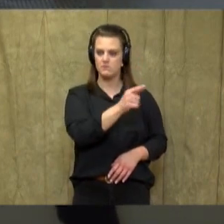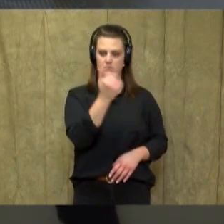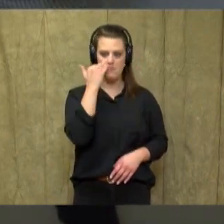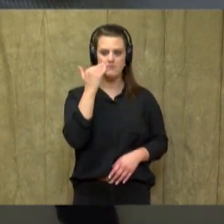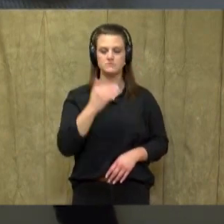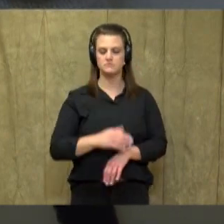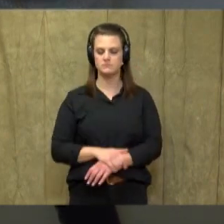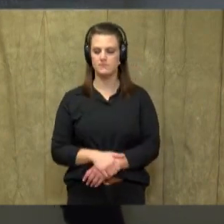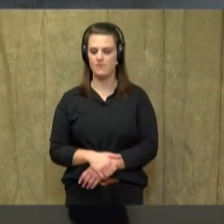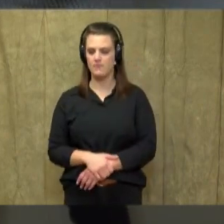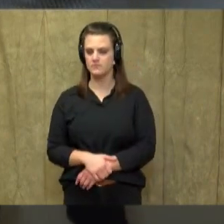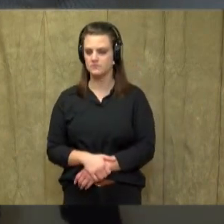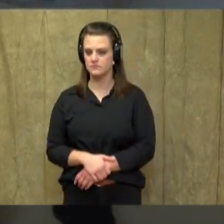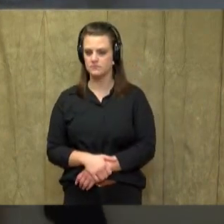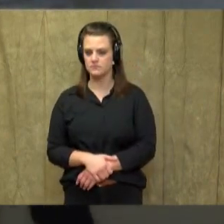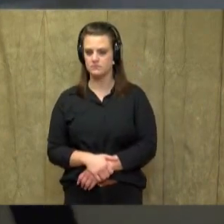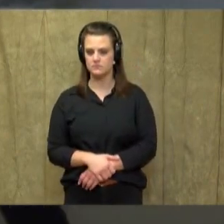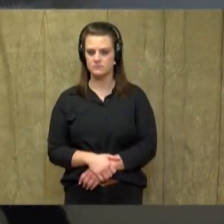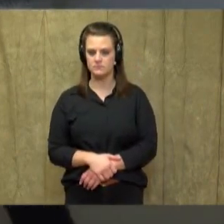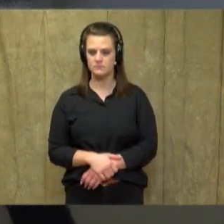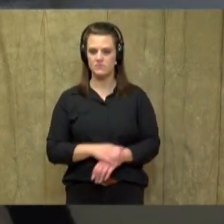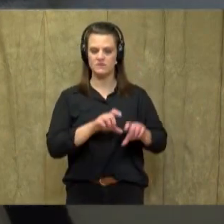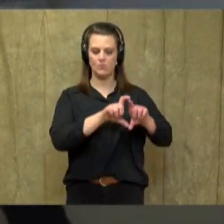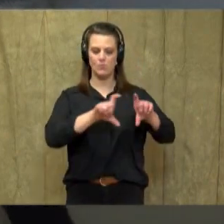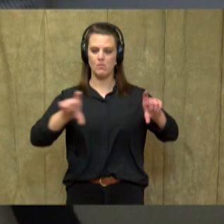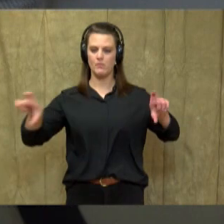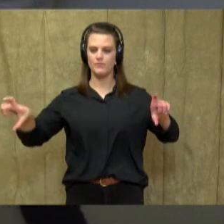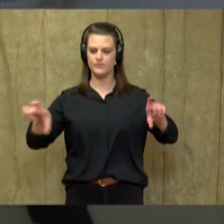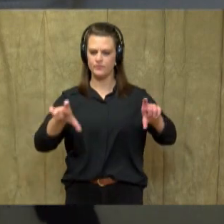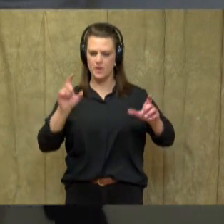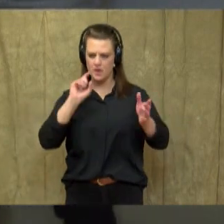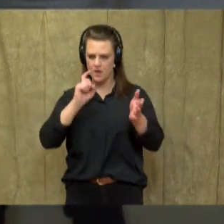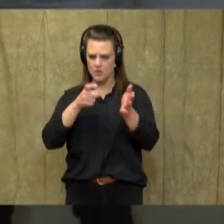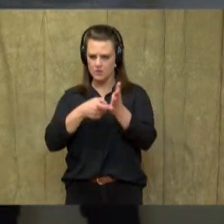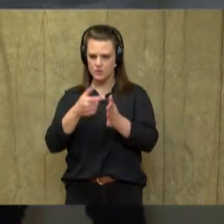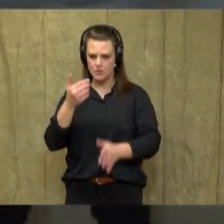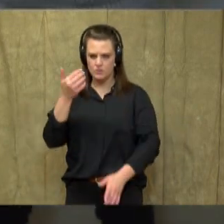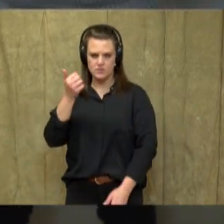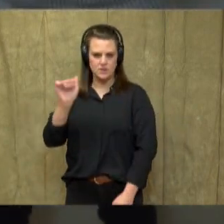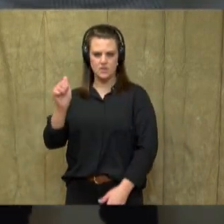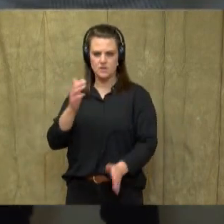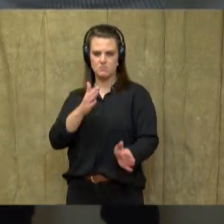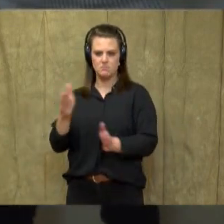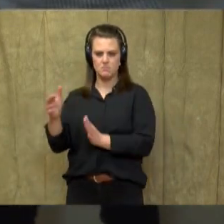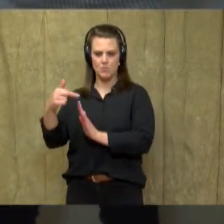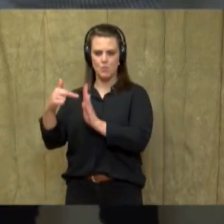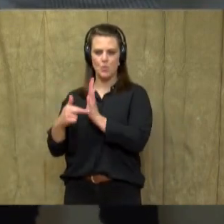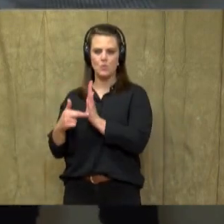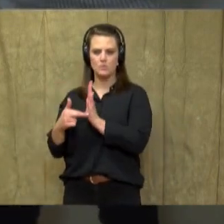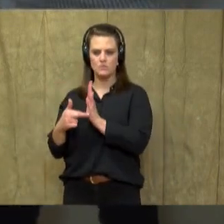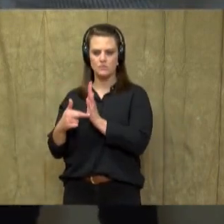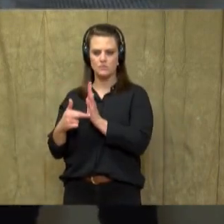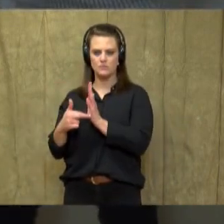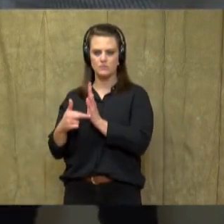after X. Looking at this pattern, do you know what that rule is?